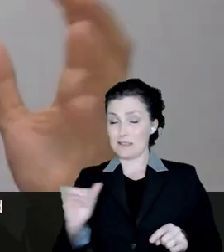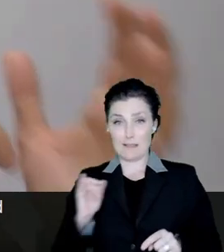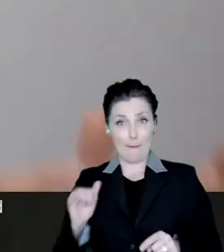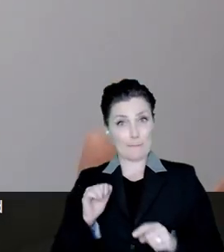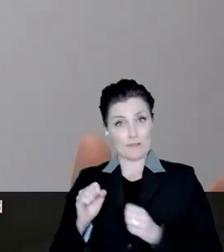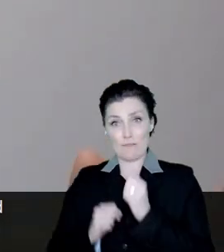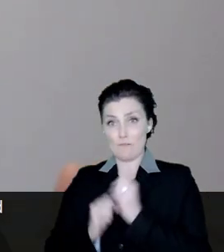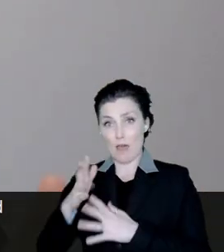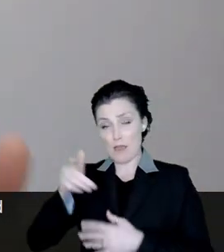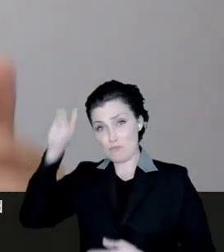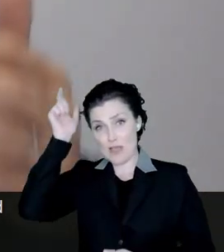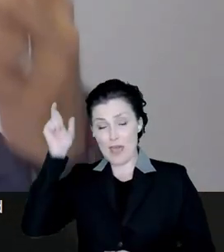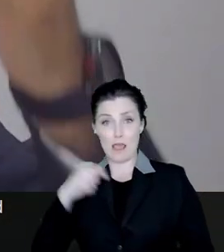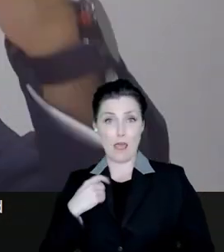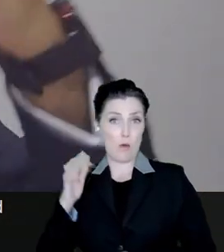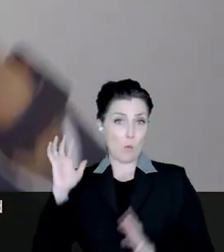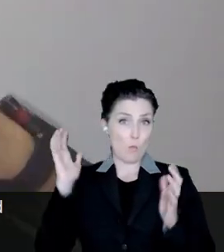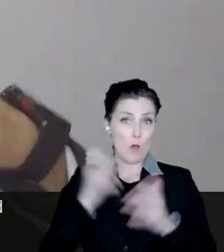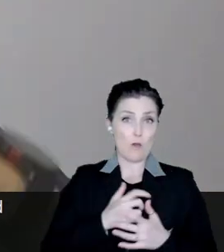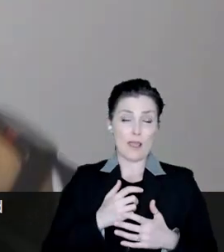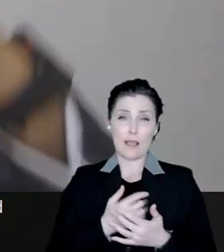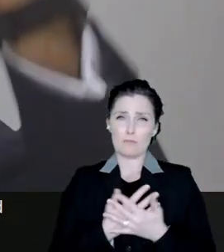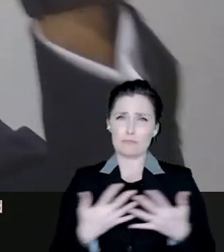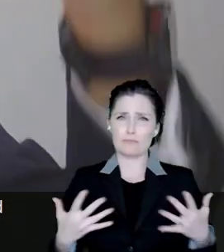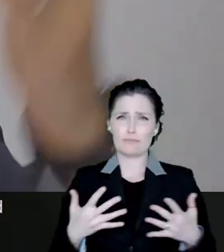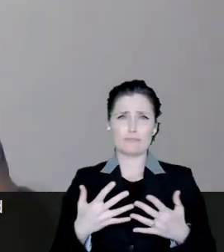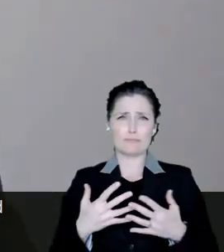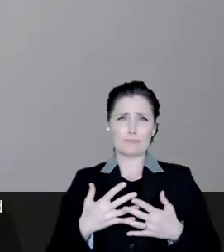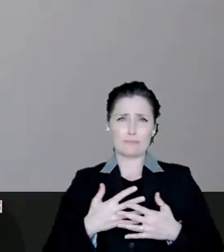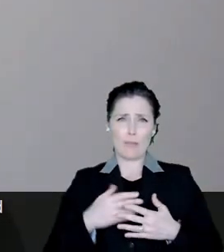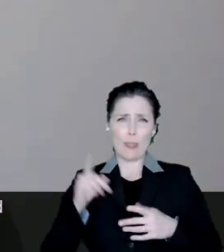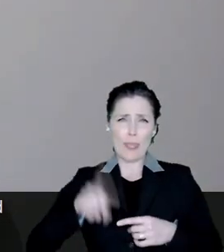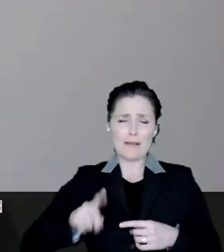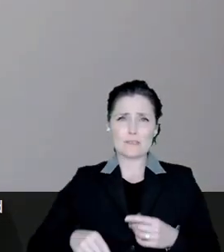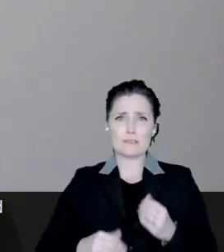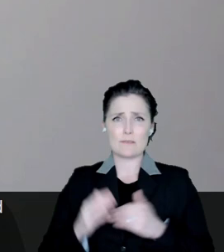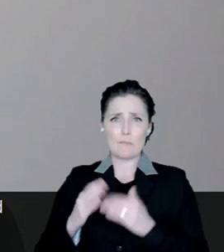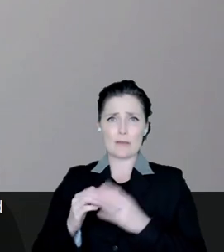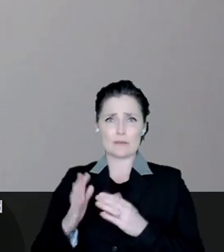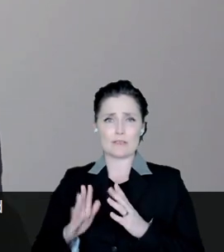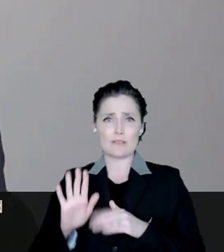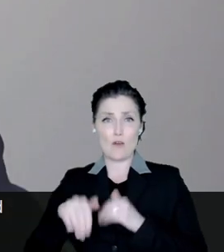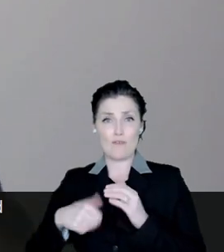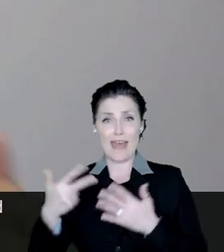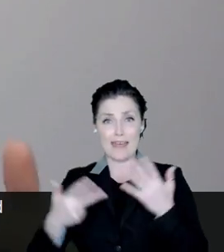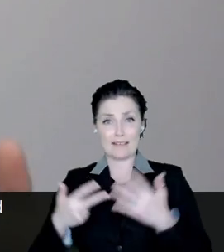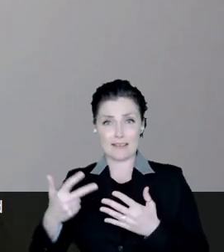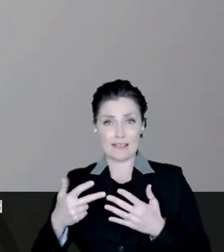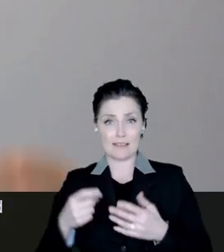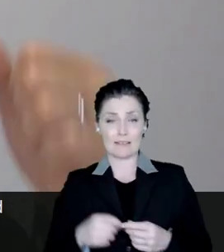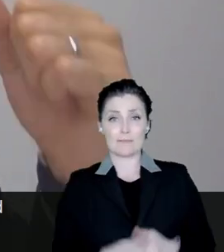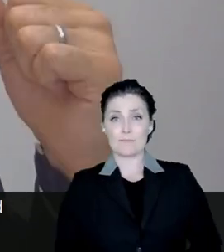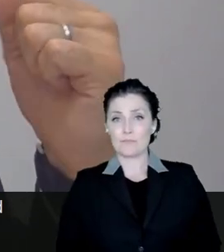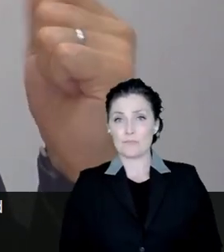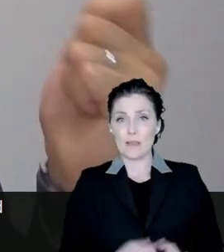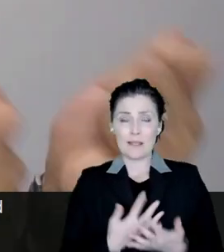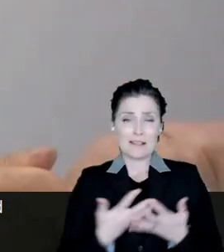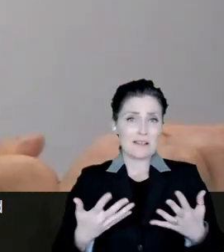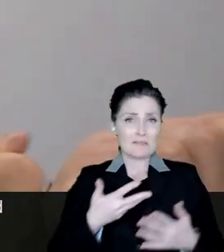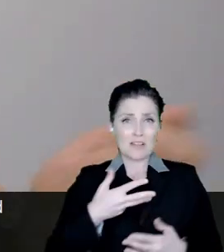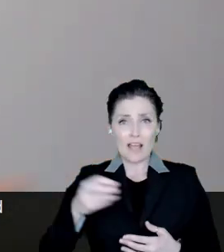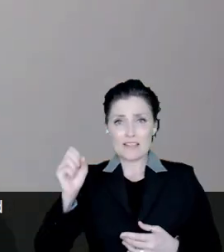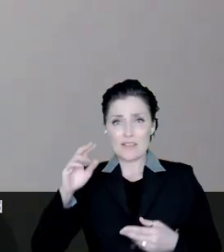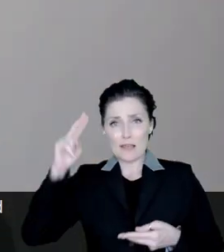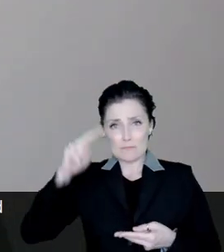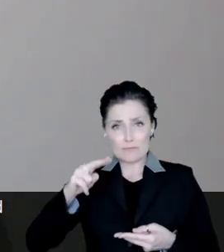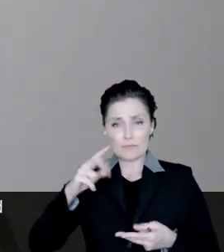above 18 metres. Between 11 metres and 18 metres, we have more than 90,000. Many of these buildings have dodgy, dangerous